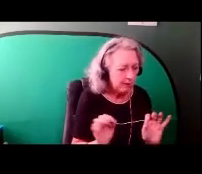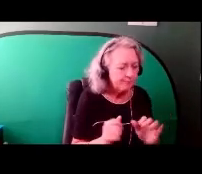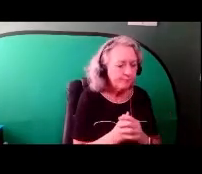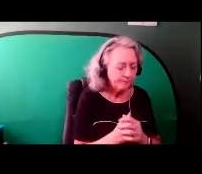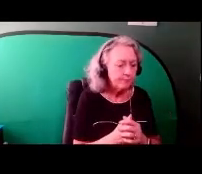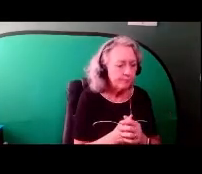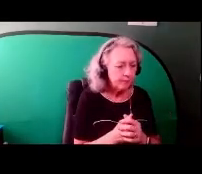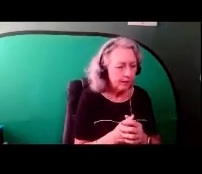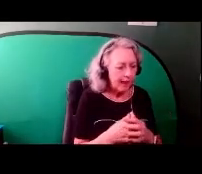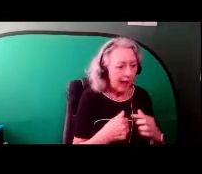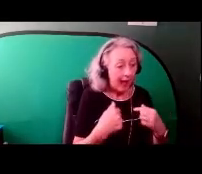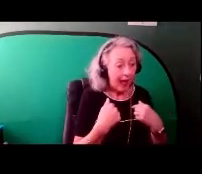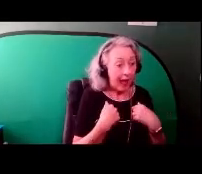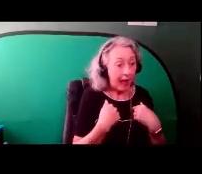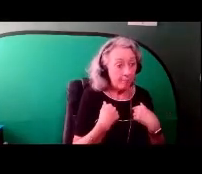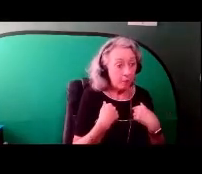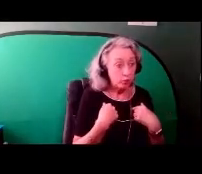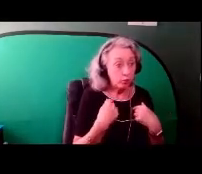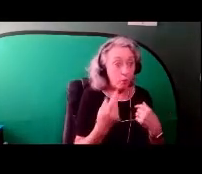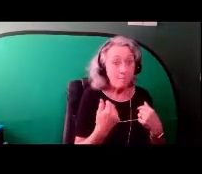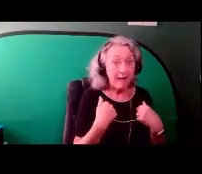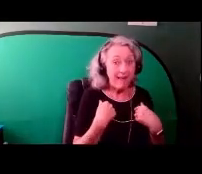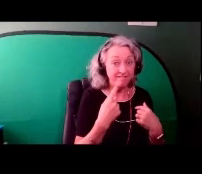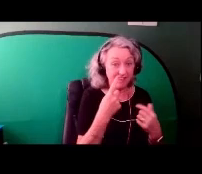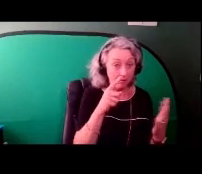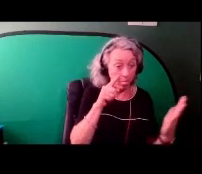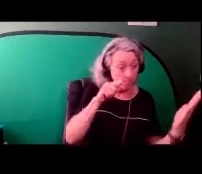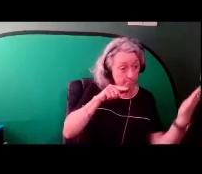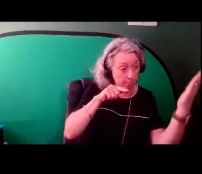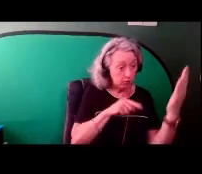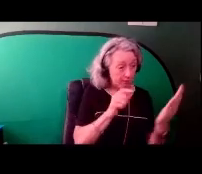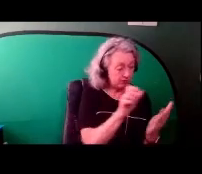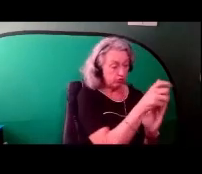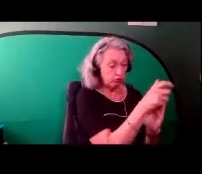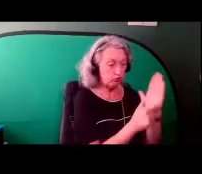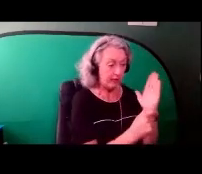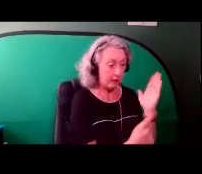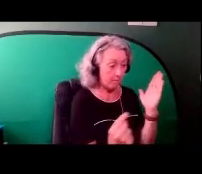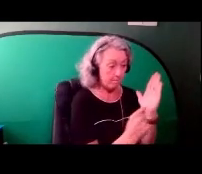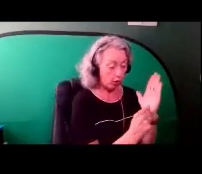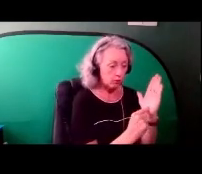I'm going to put my finger at the very bottom of the screen, and I'm going to drag